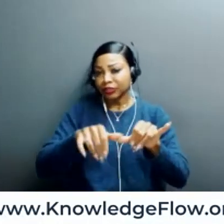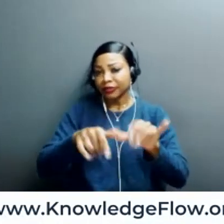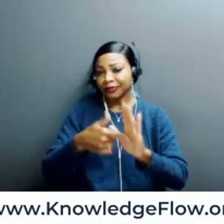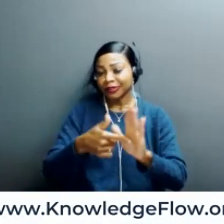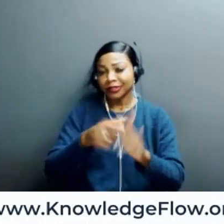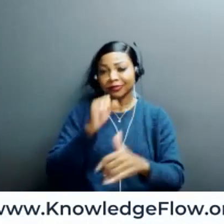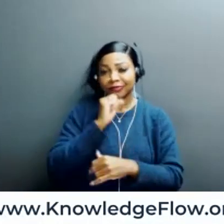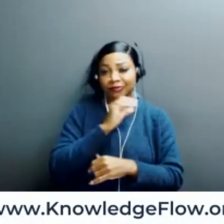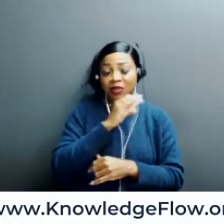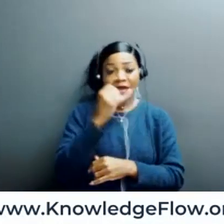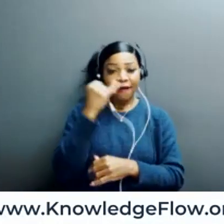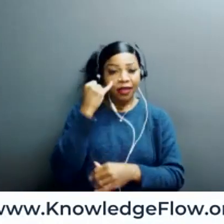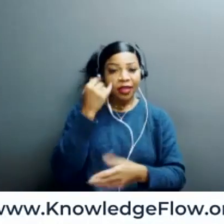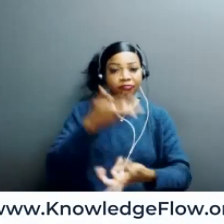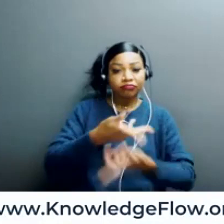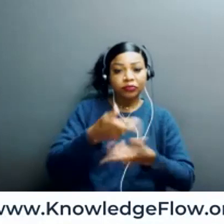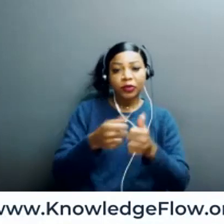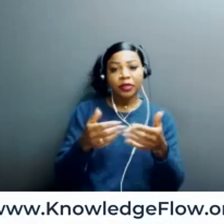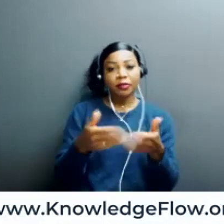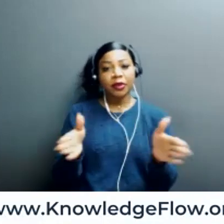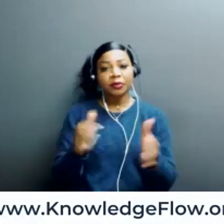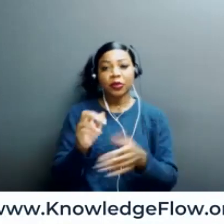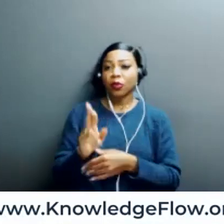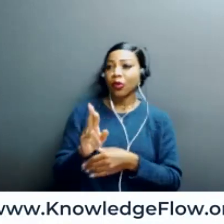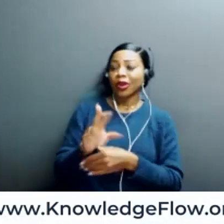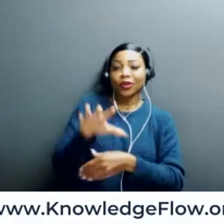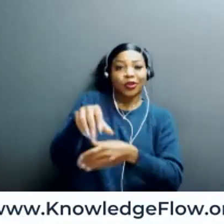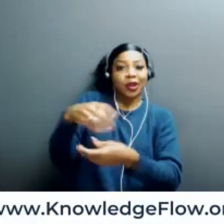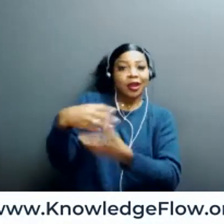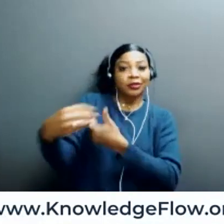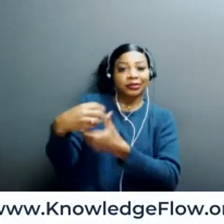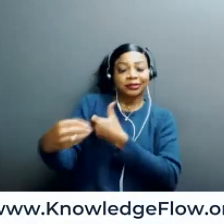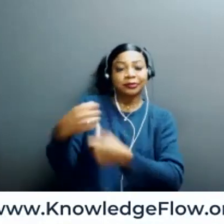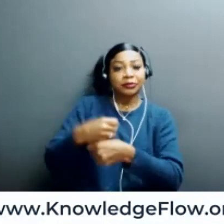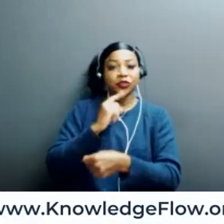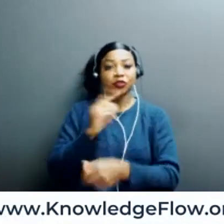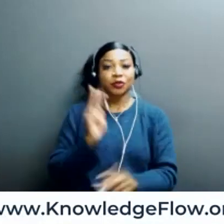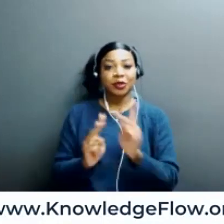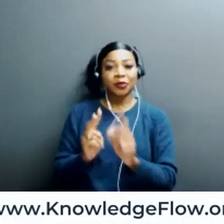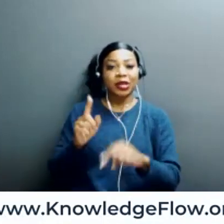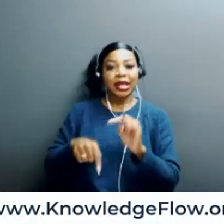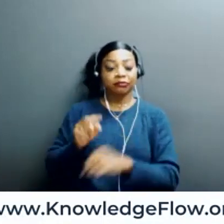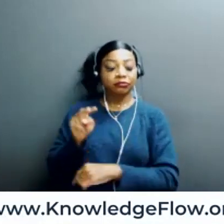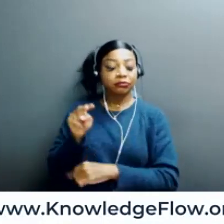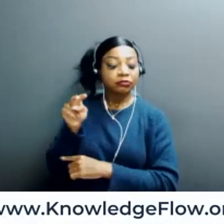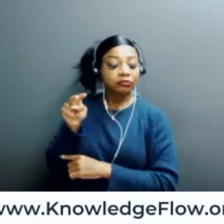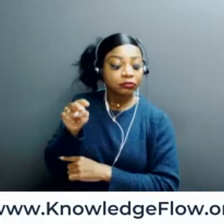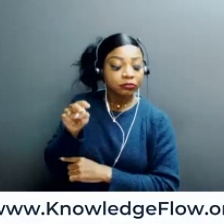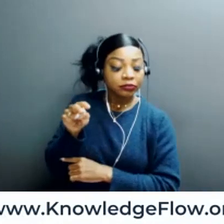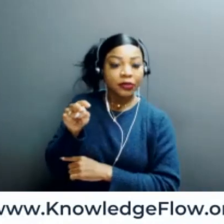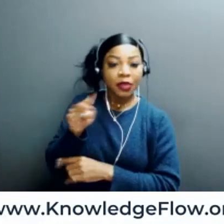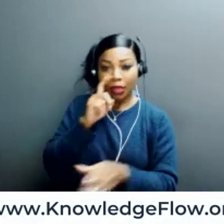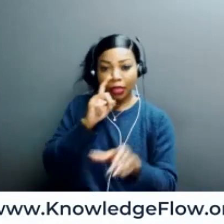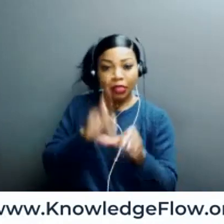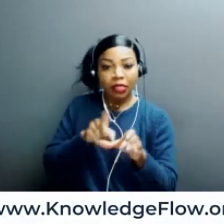when you're interacting with the public or in a public space make sure that people aren't shoulder surfing so people are looking over your shoulder